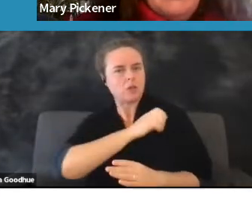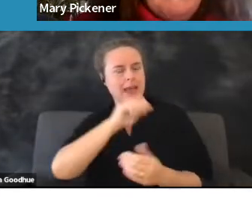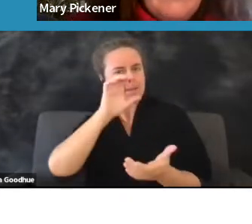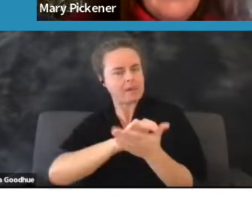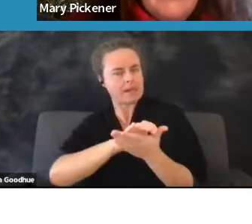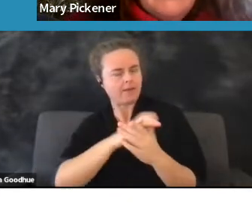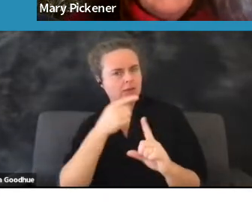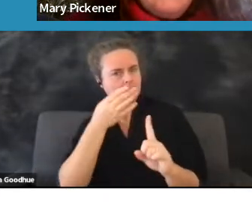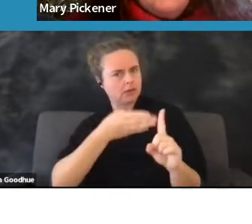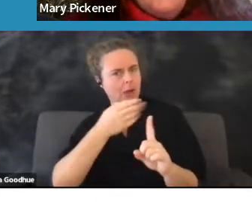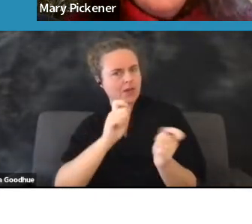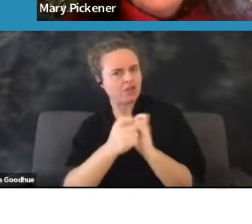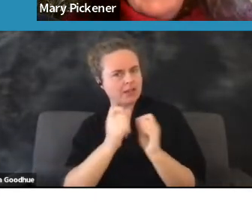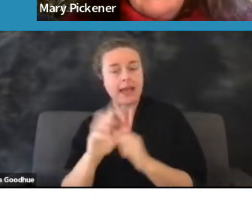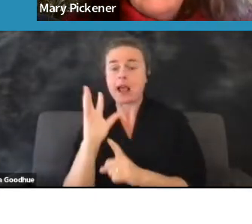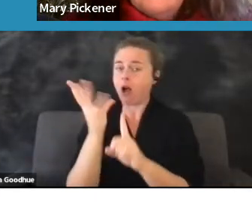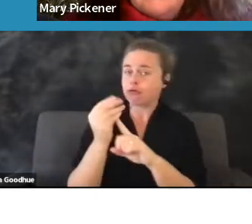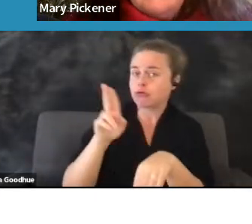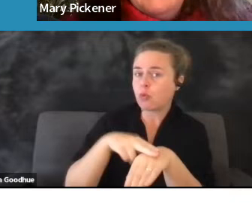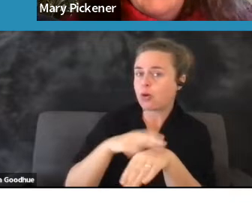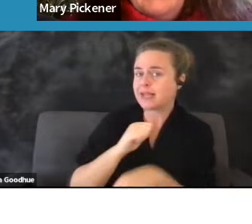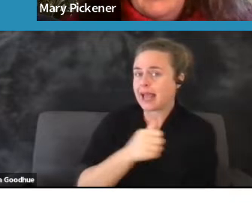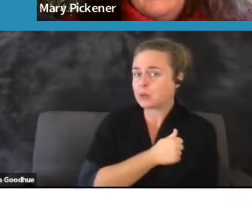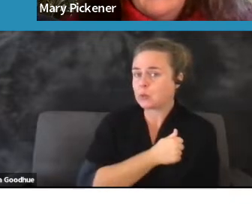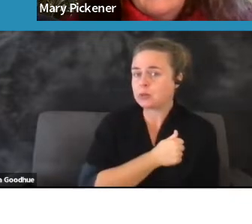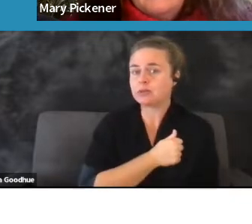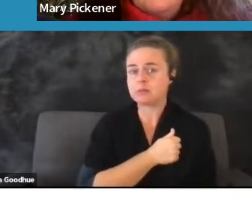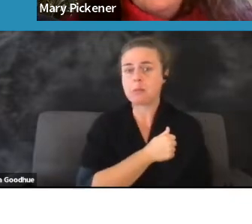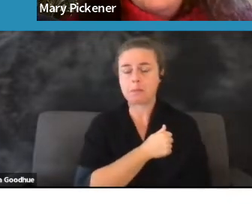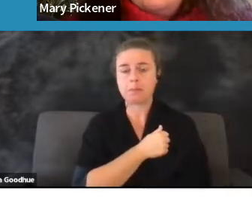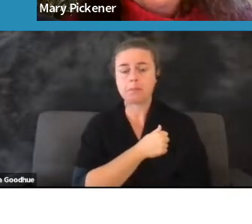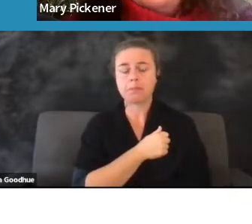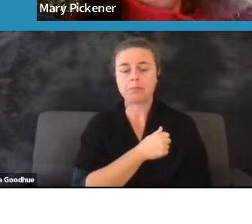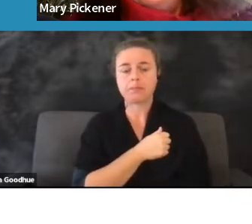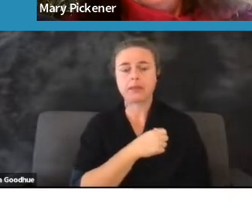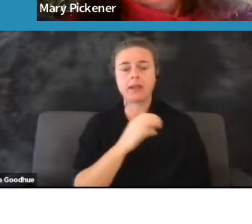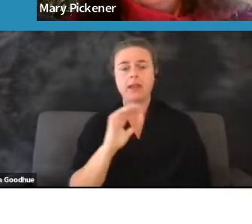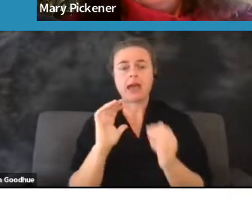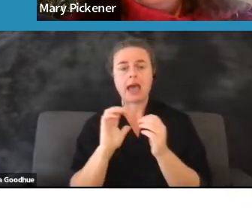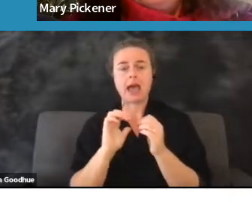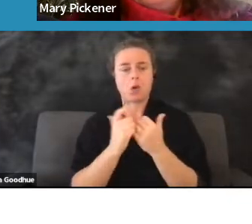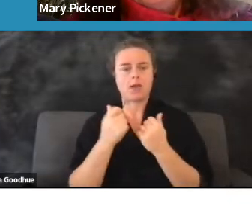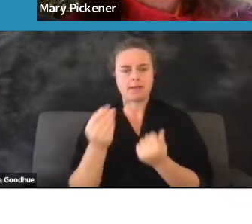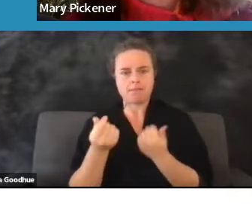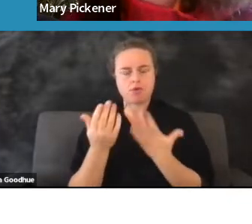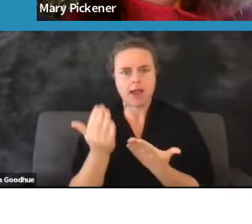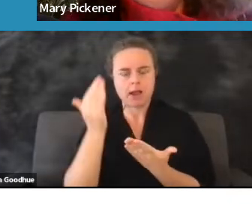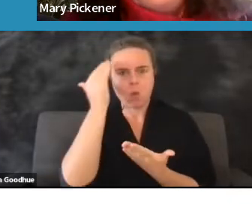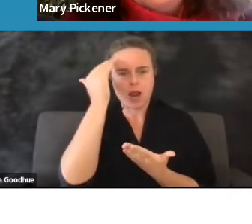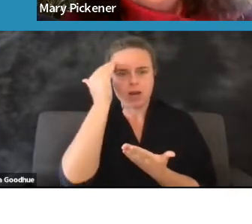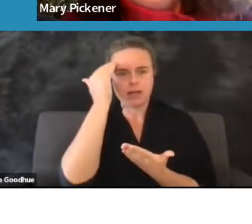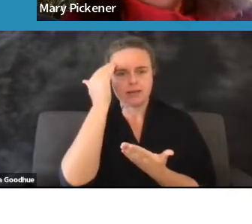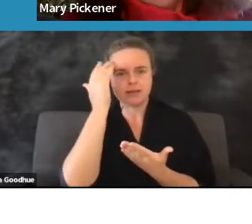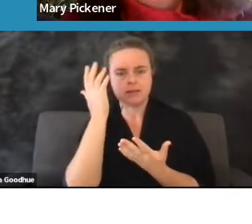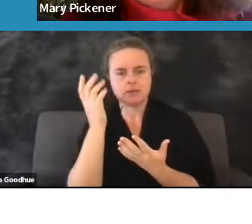about culture, norms, and attitudes, and how we bring awareness to the